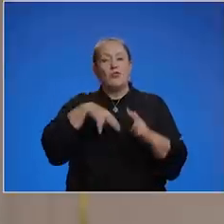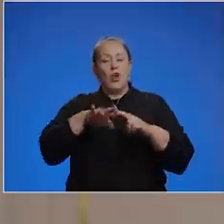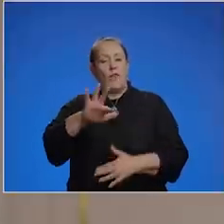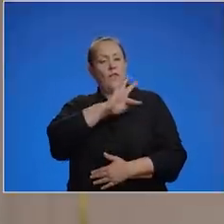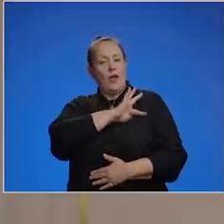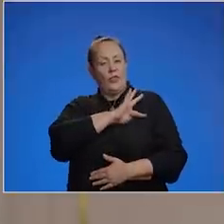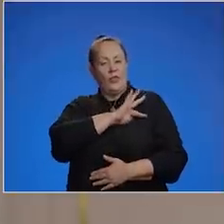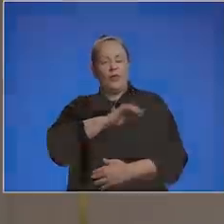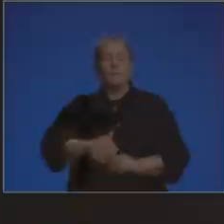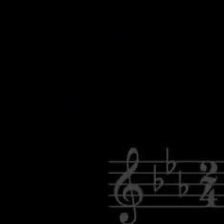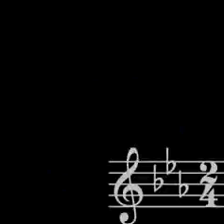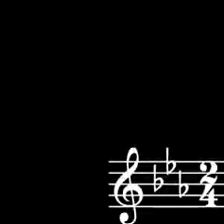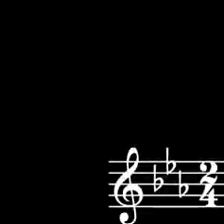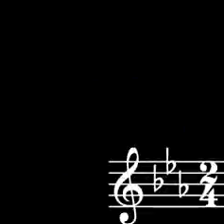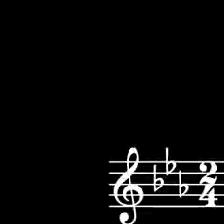The mystery of faith.